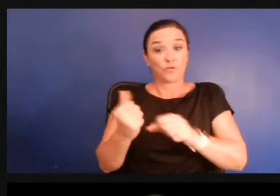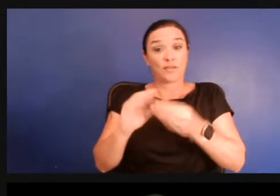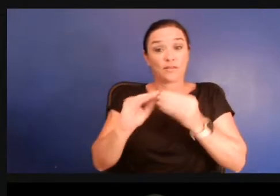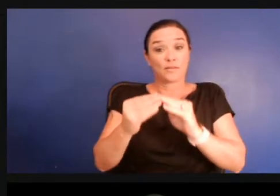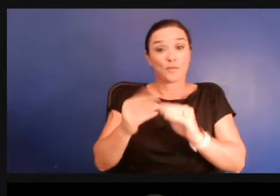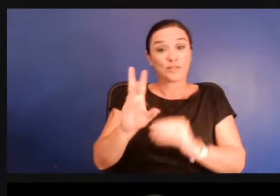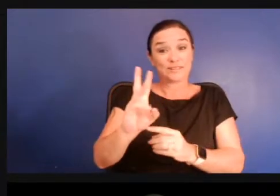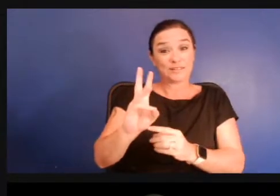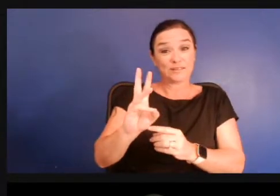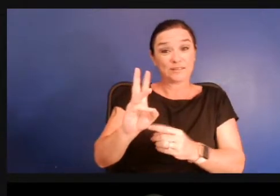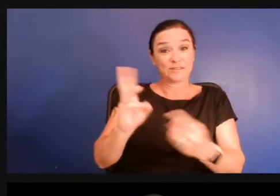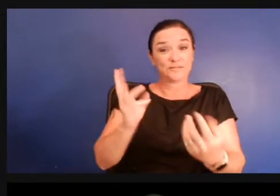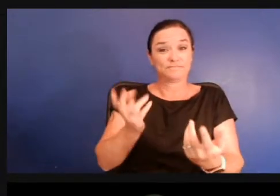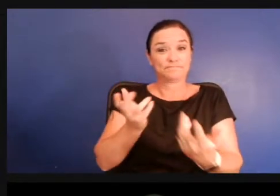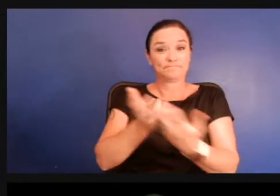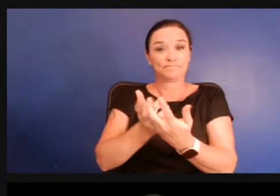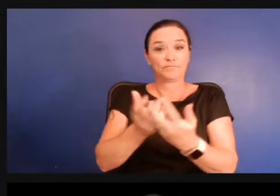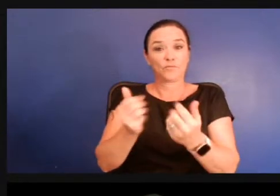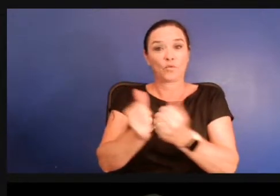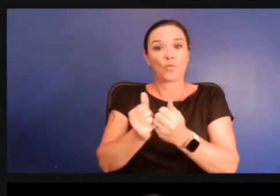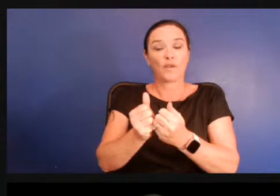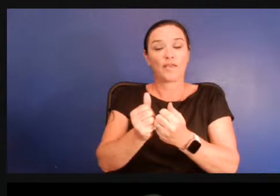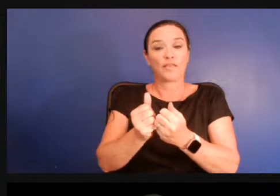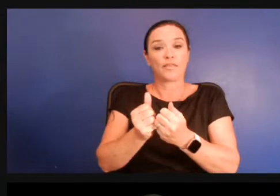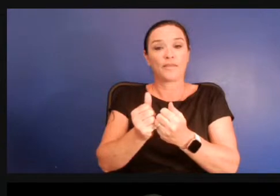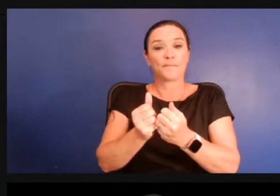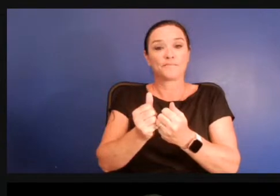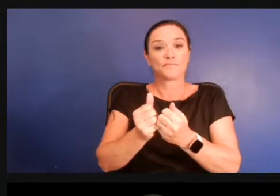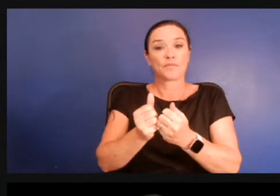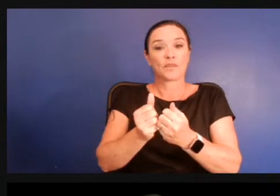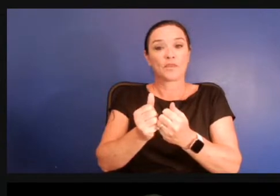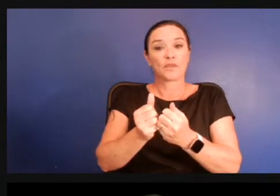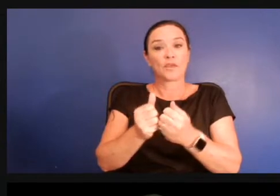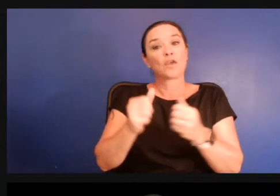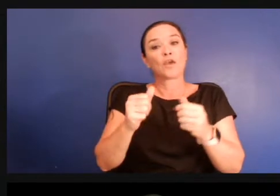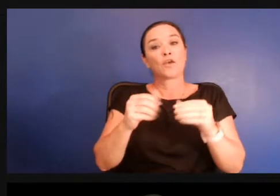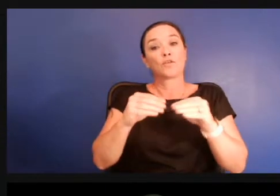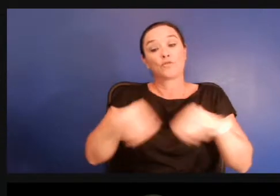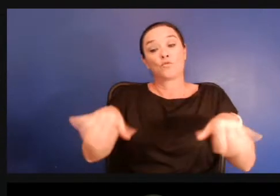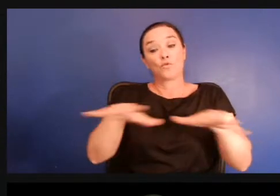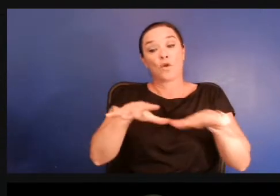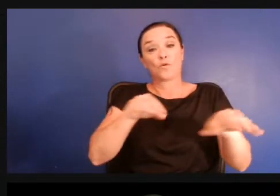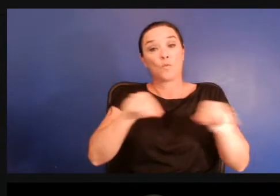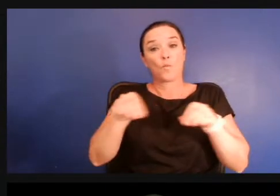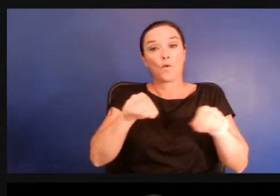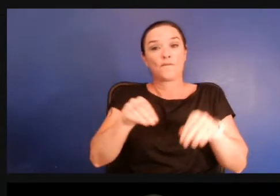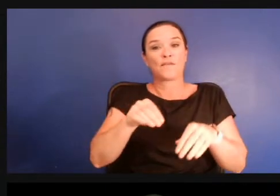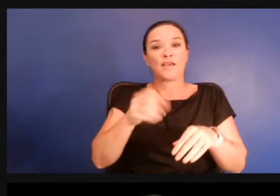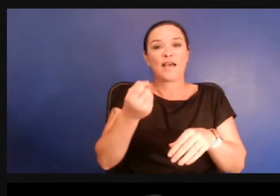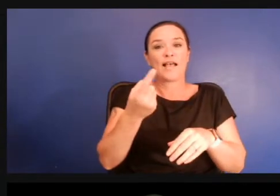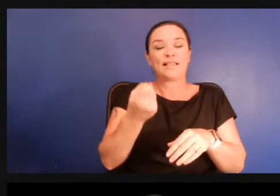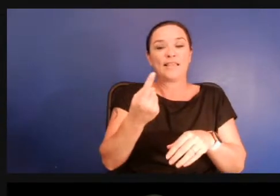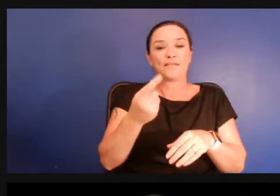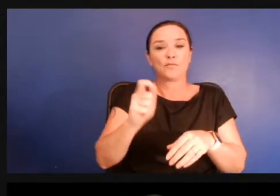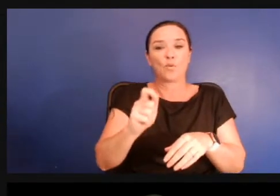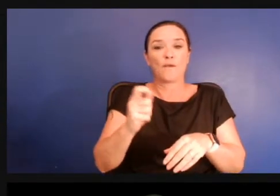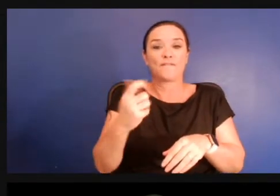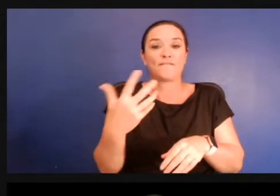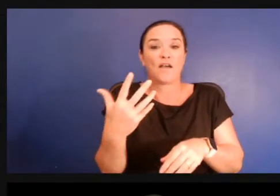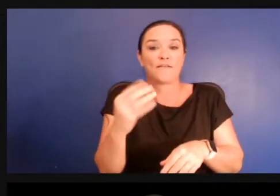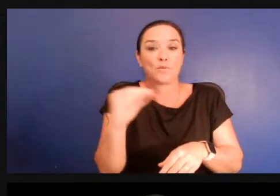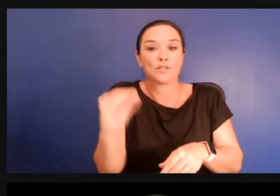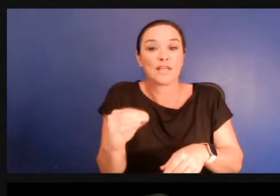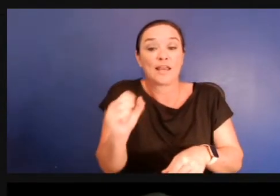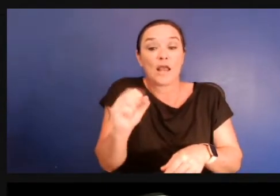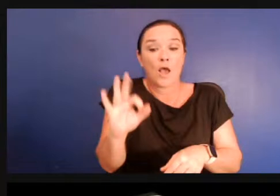corresponds to peak ground acceleration of 11.5% of a G, right? A 7, that would come in at 21.5% of a